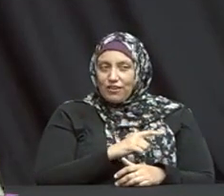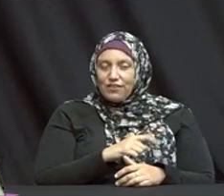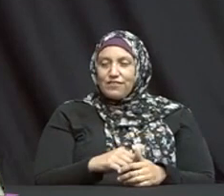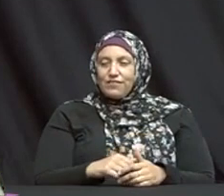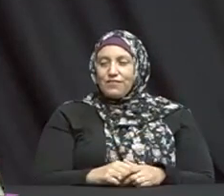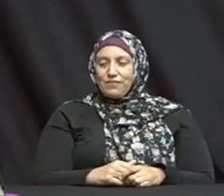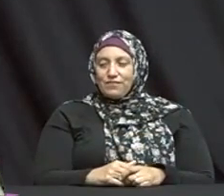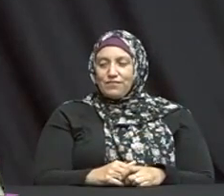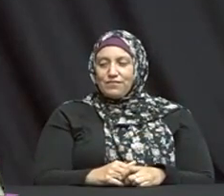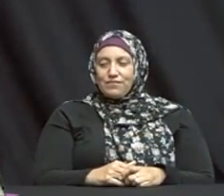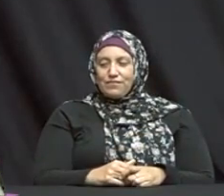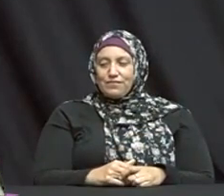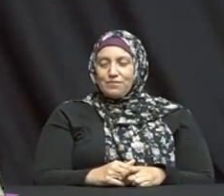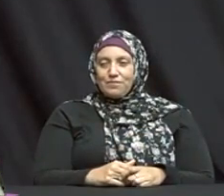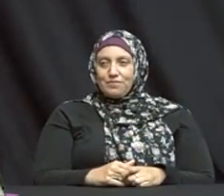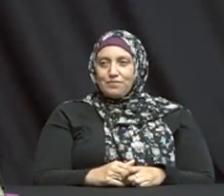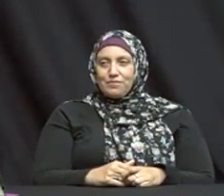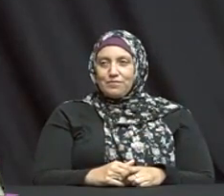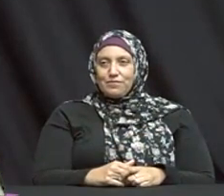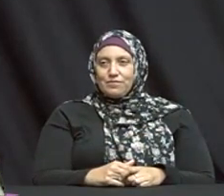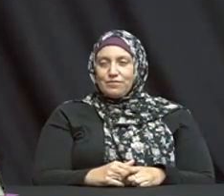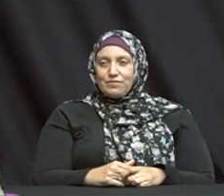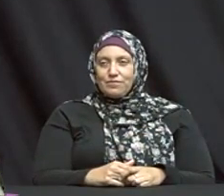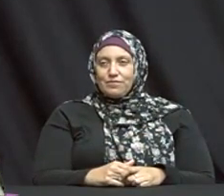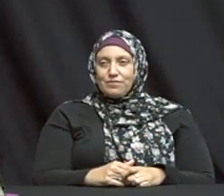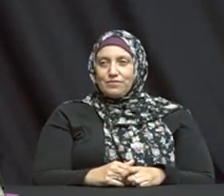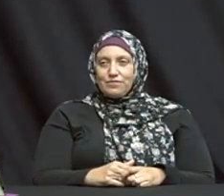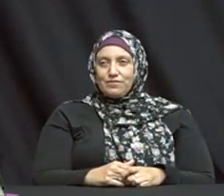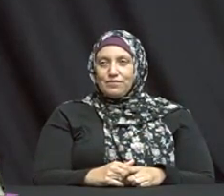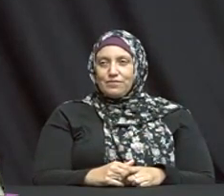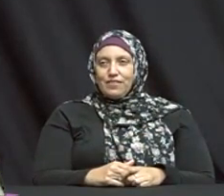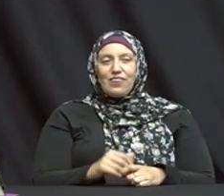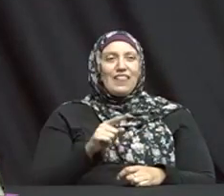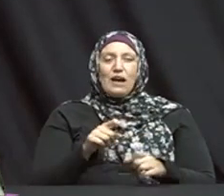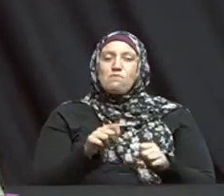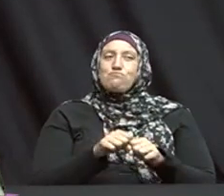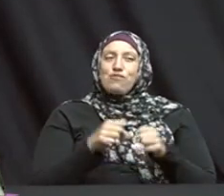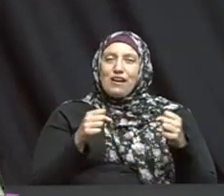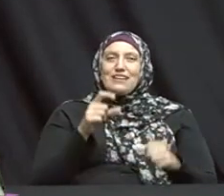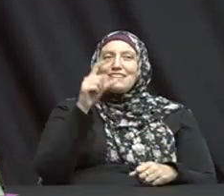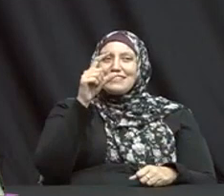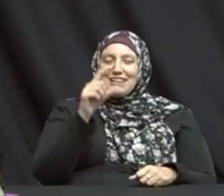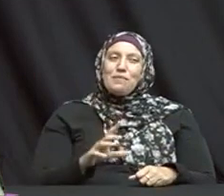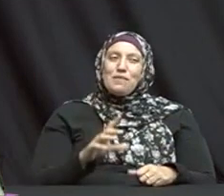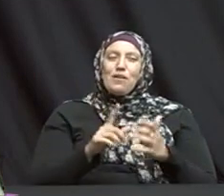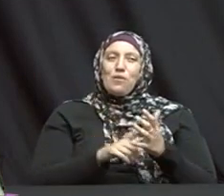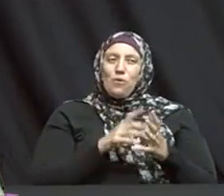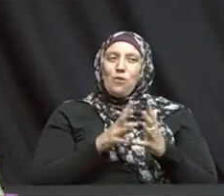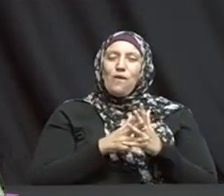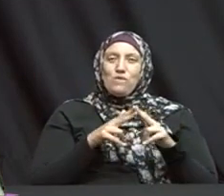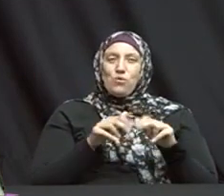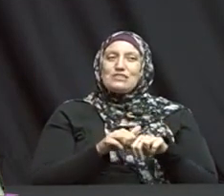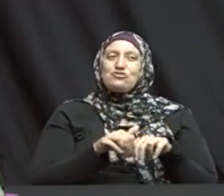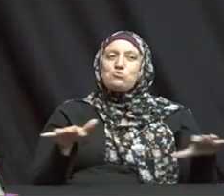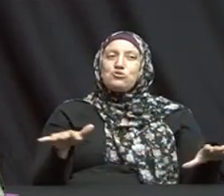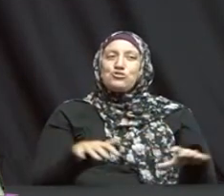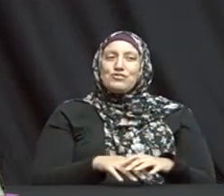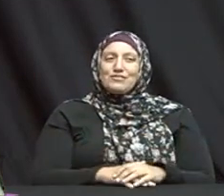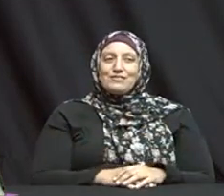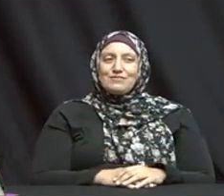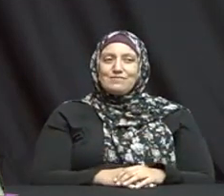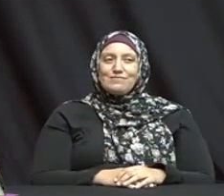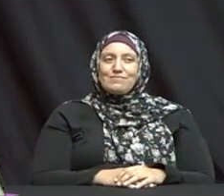into that trust would breach the Islamic rules of distribution. When he's putting in a trust, does